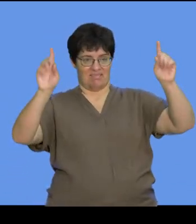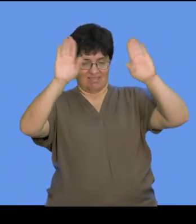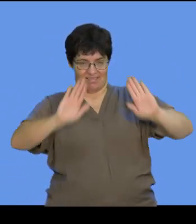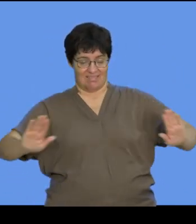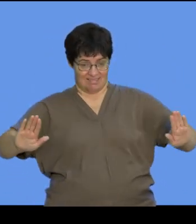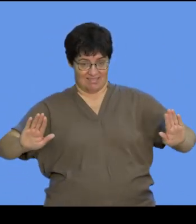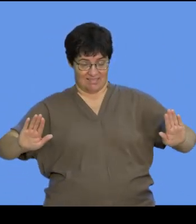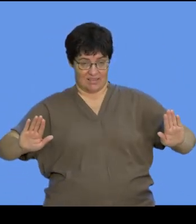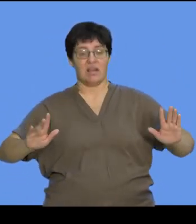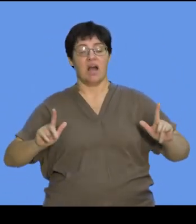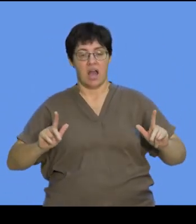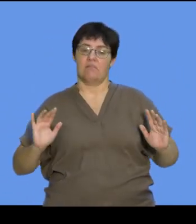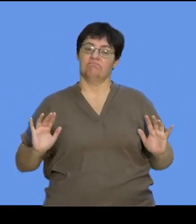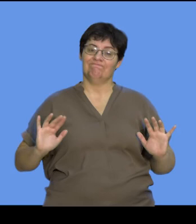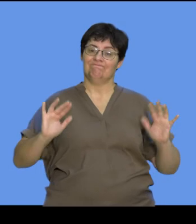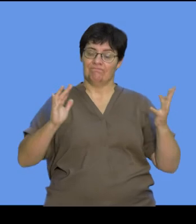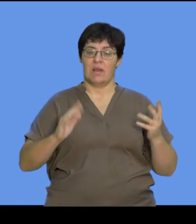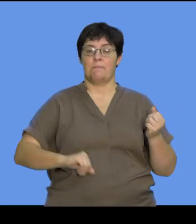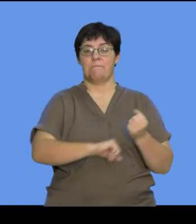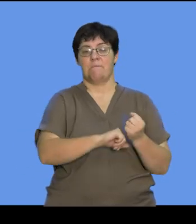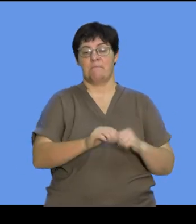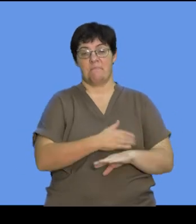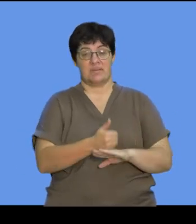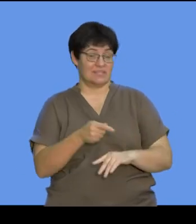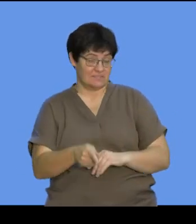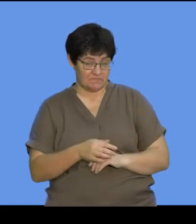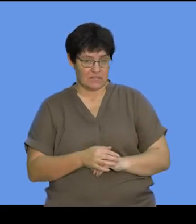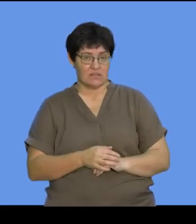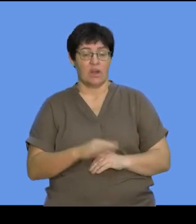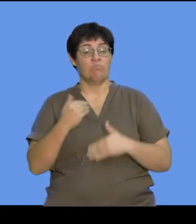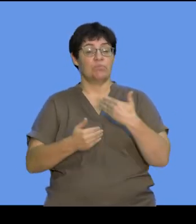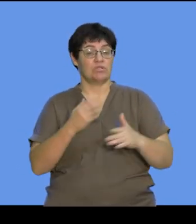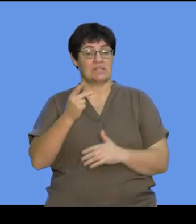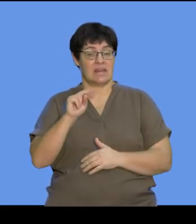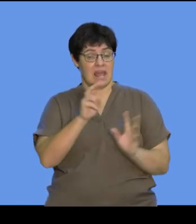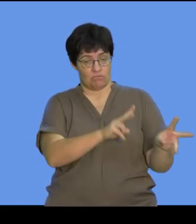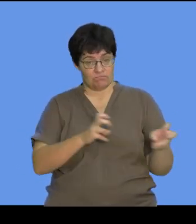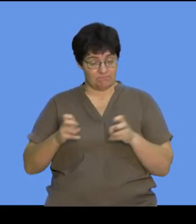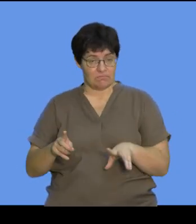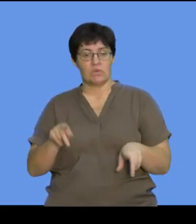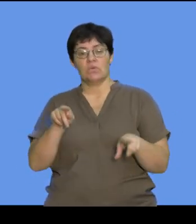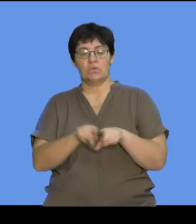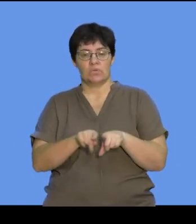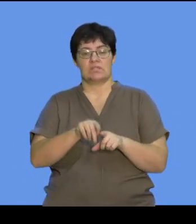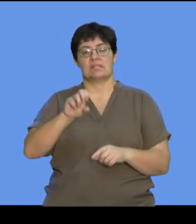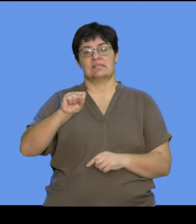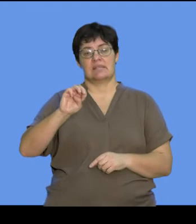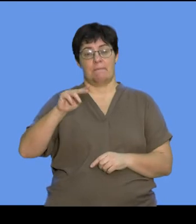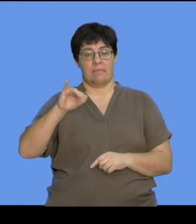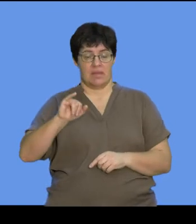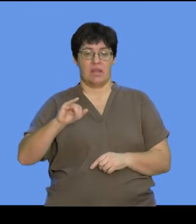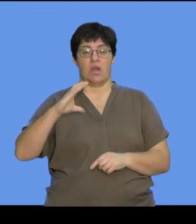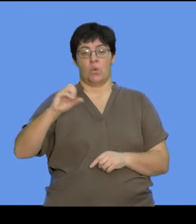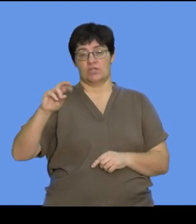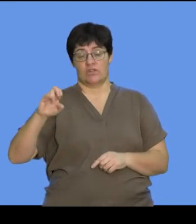double-stranded structure, as well as the complementary base pairs, that the process of DNA replication using the semi-conservative